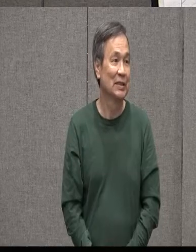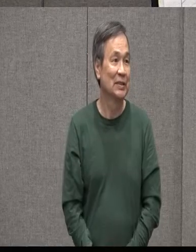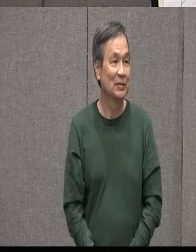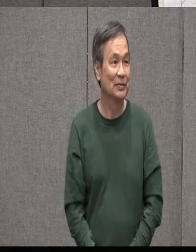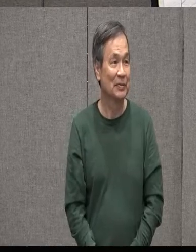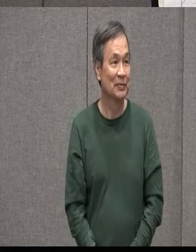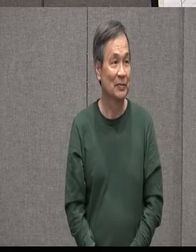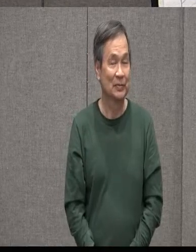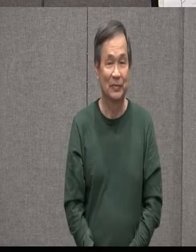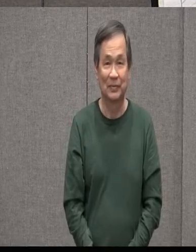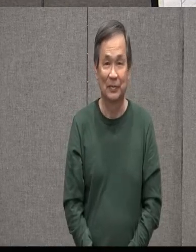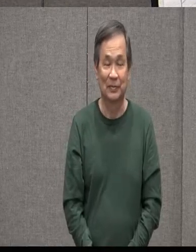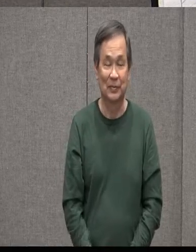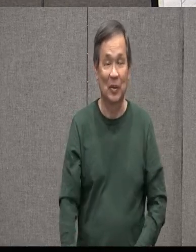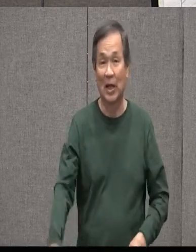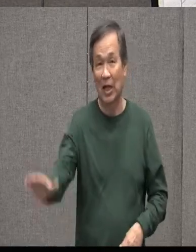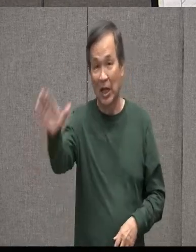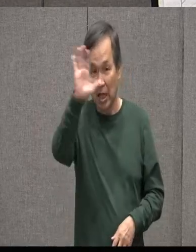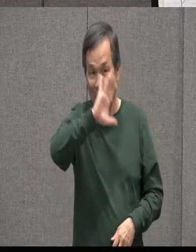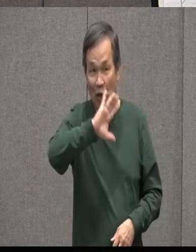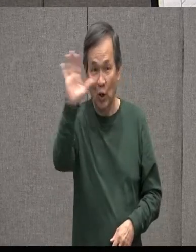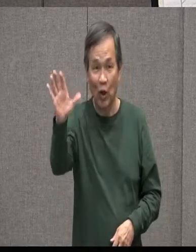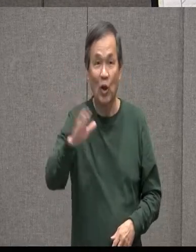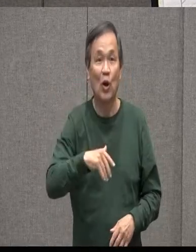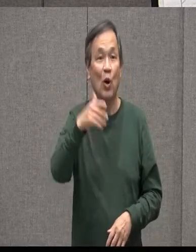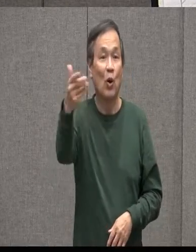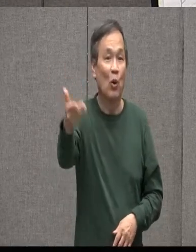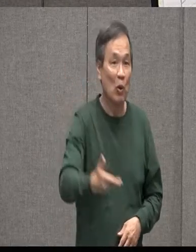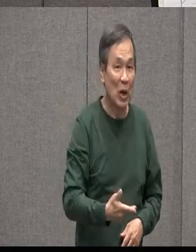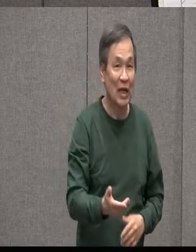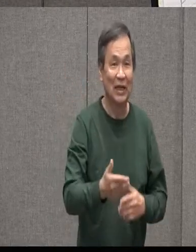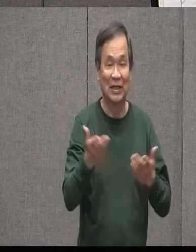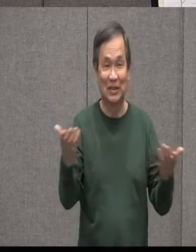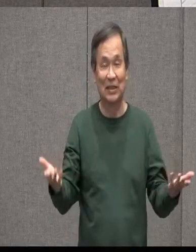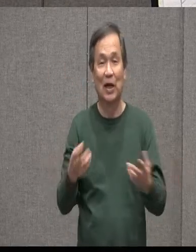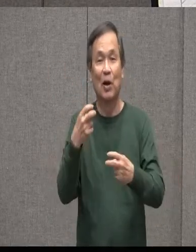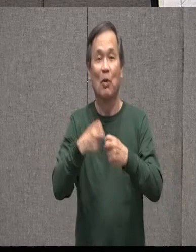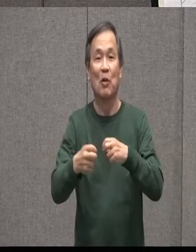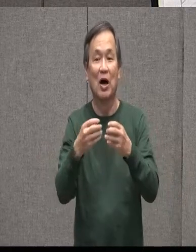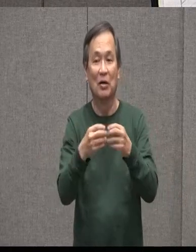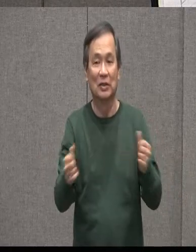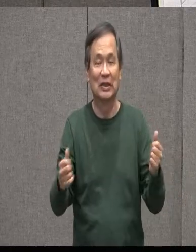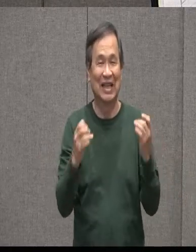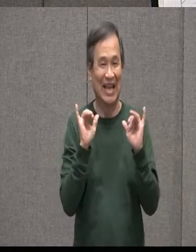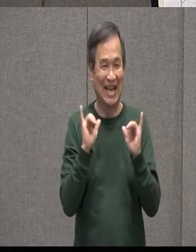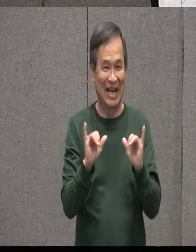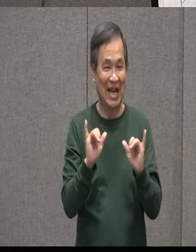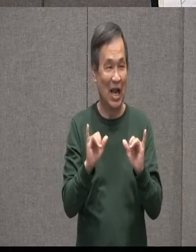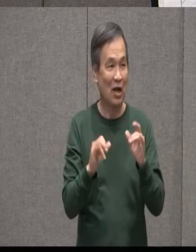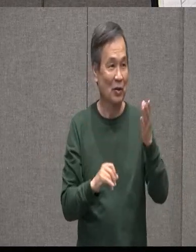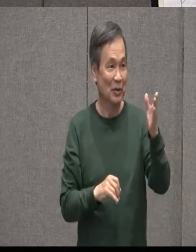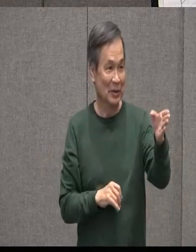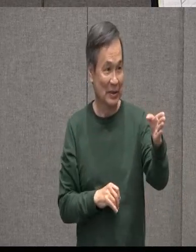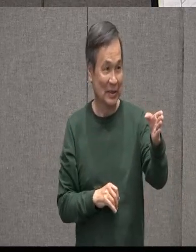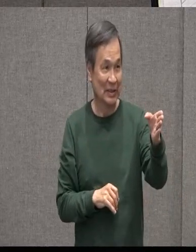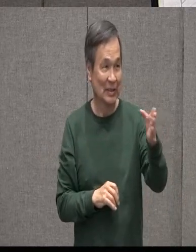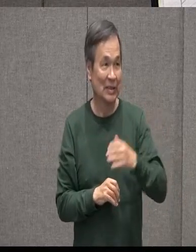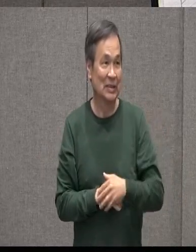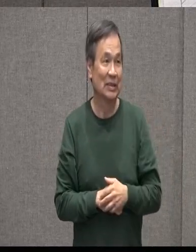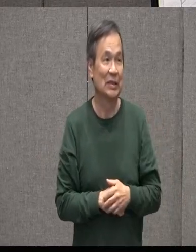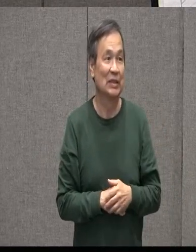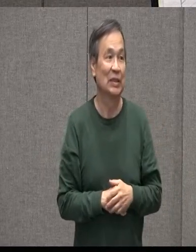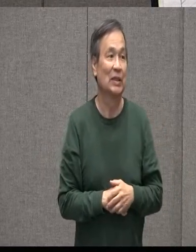for you. And I want to see what you come up with. I want to see you try it. And remember, you don't have to use, I'm using marker with mine, but you don't have to